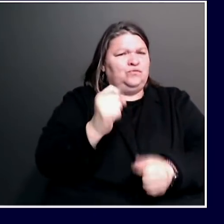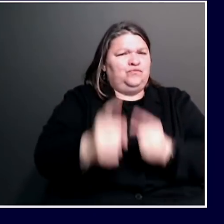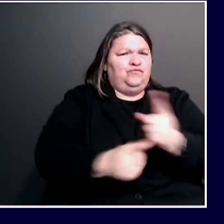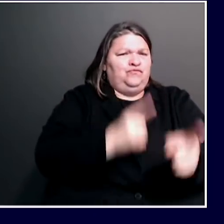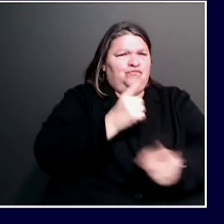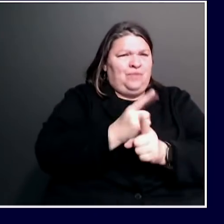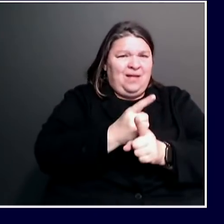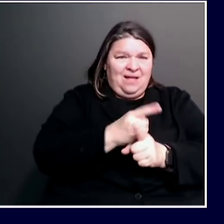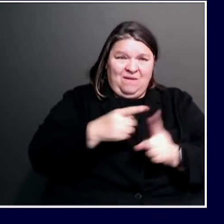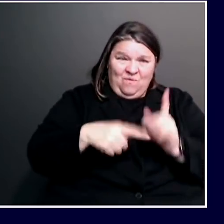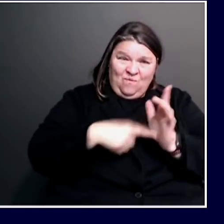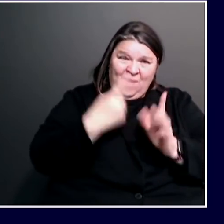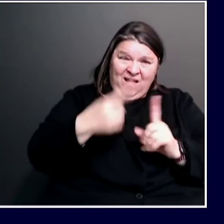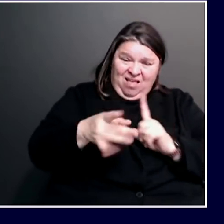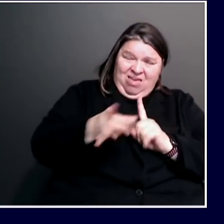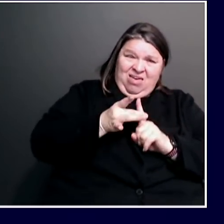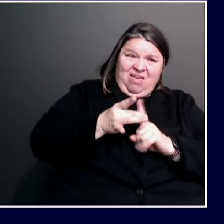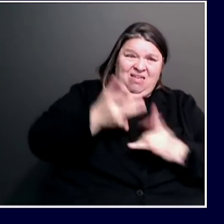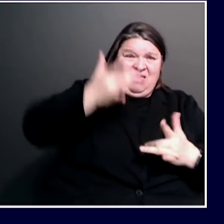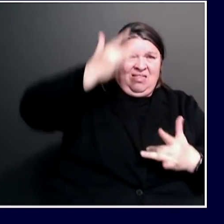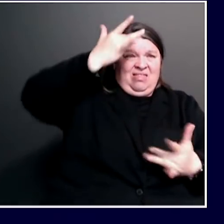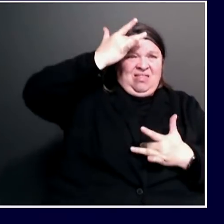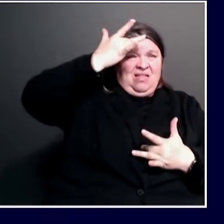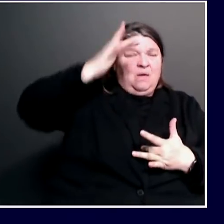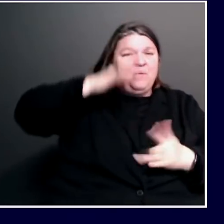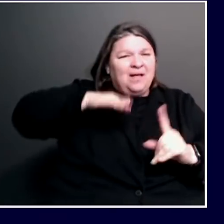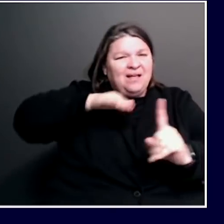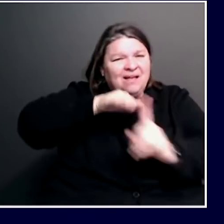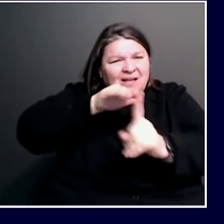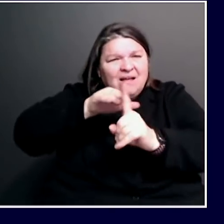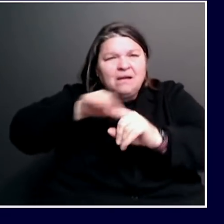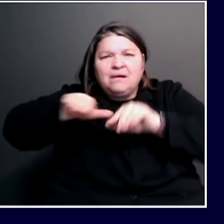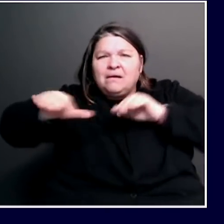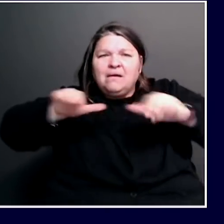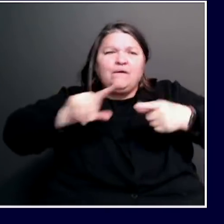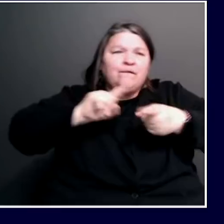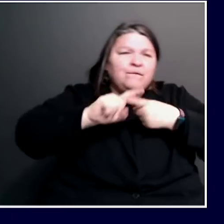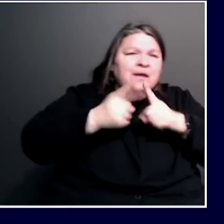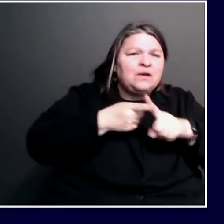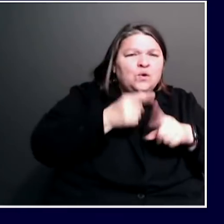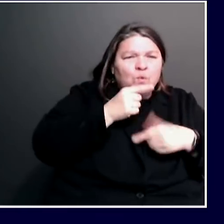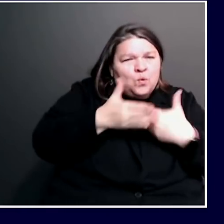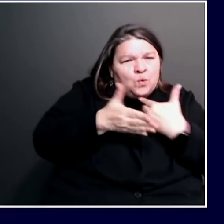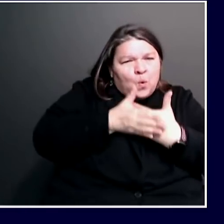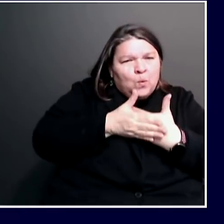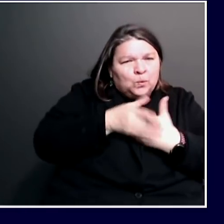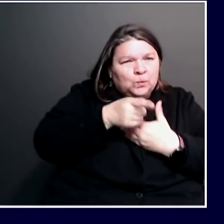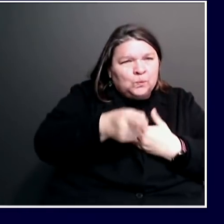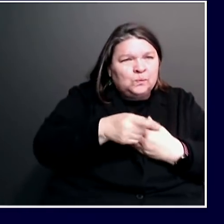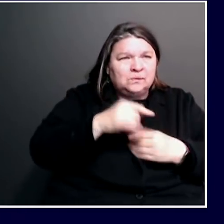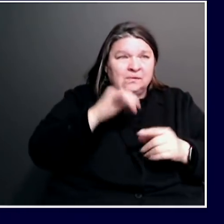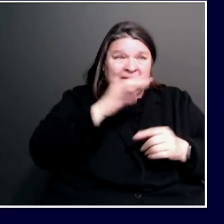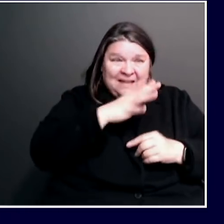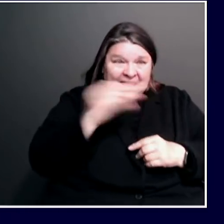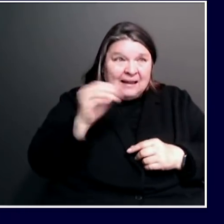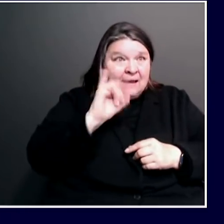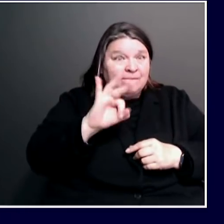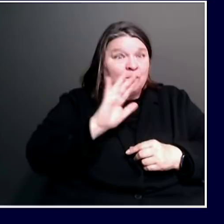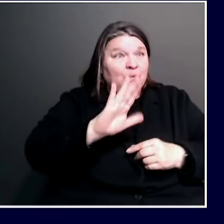COVID, and quarantine if a friend tells you that they have COVID and you are one of their close